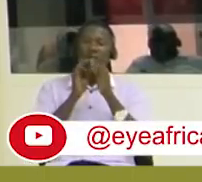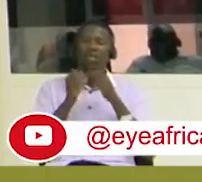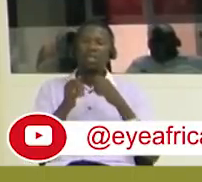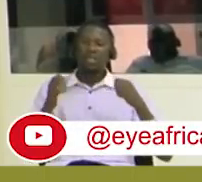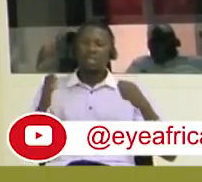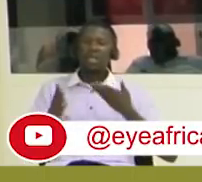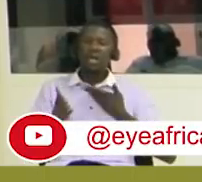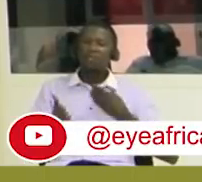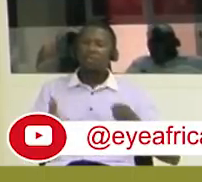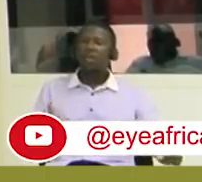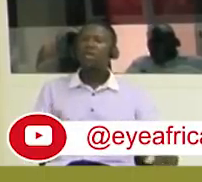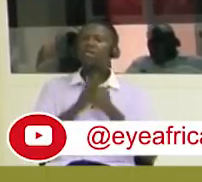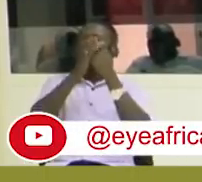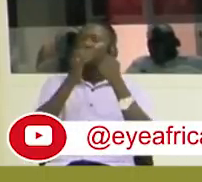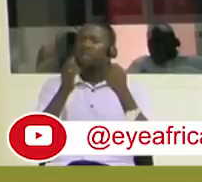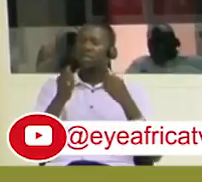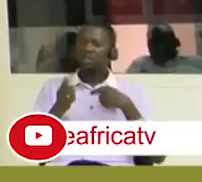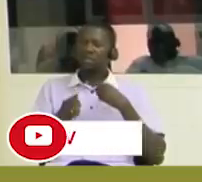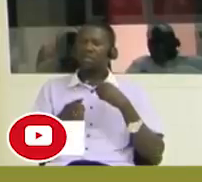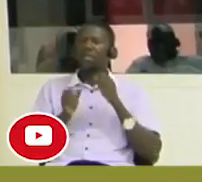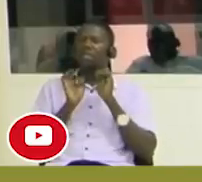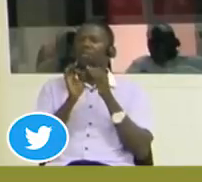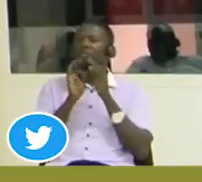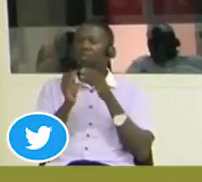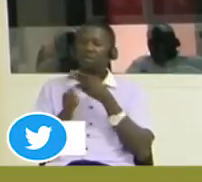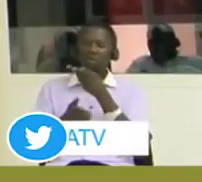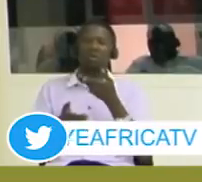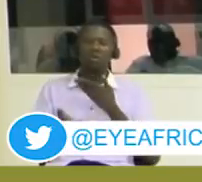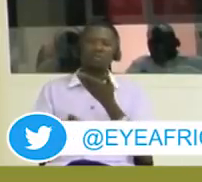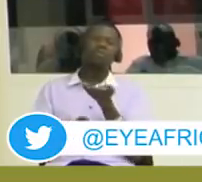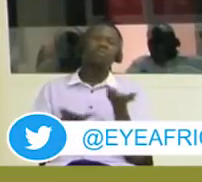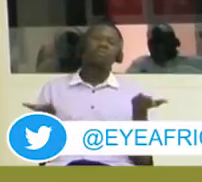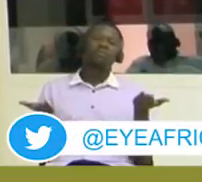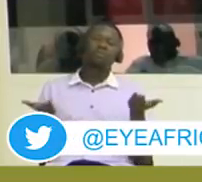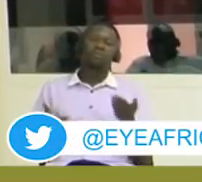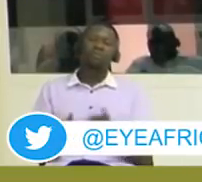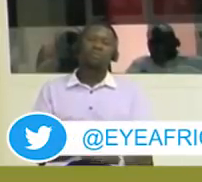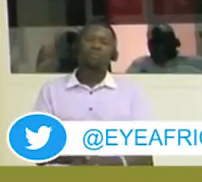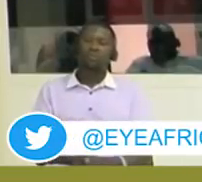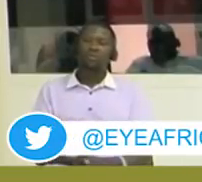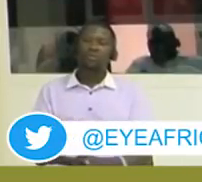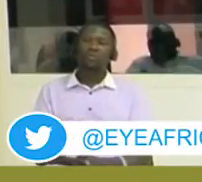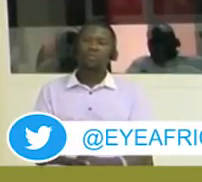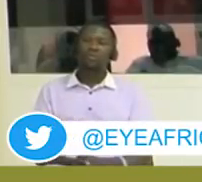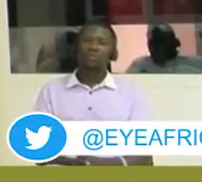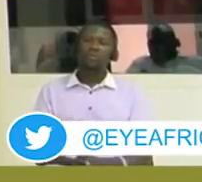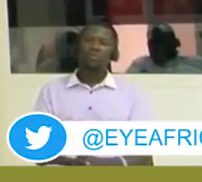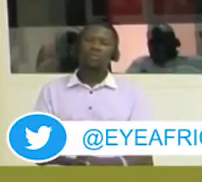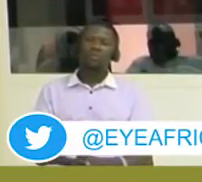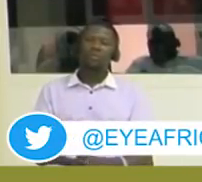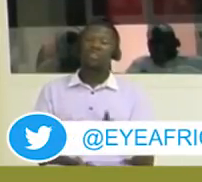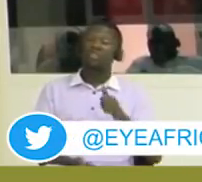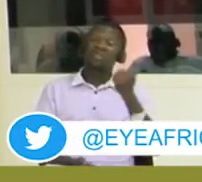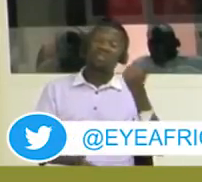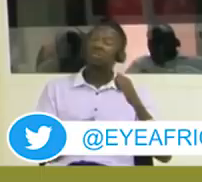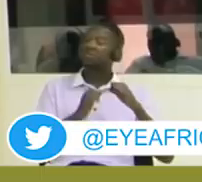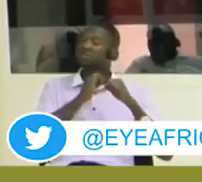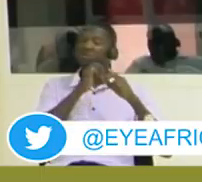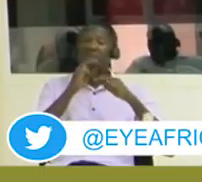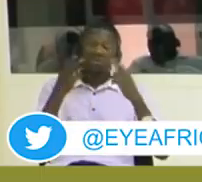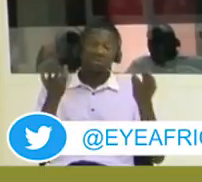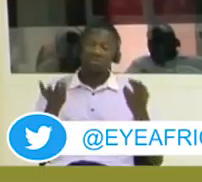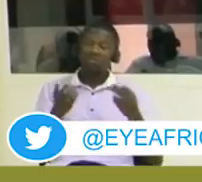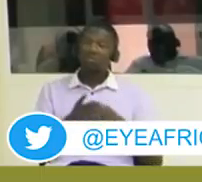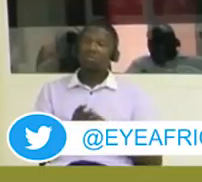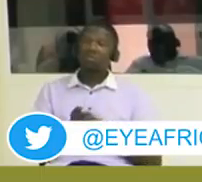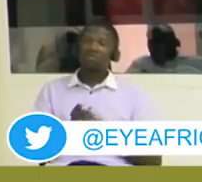the vehicle, and there you have it. Mm-hmm. The rest is history. The charred remains were